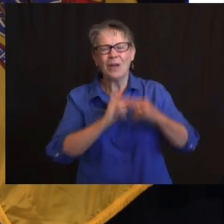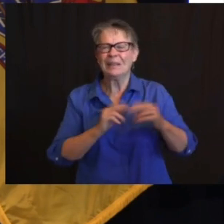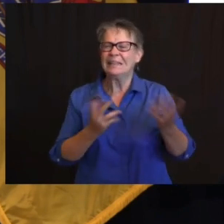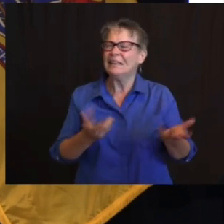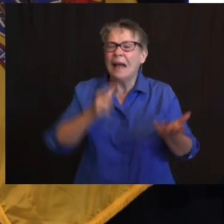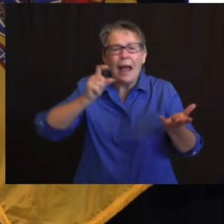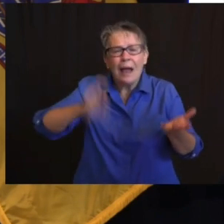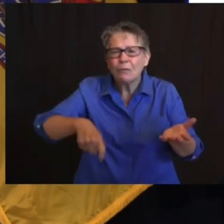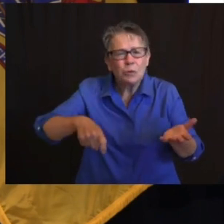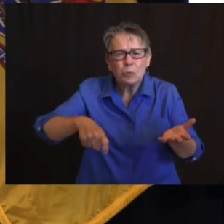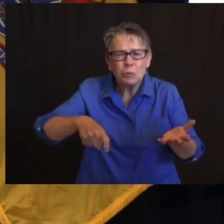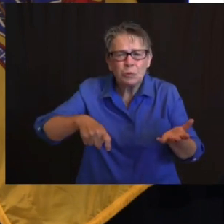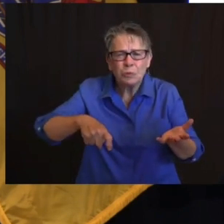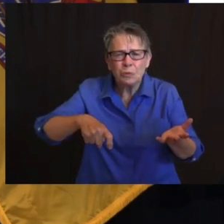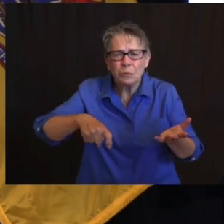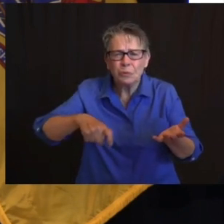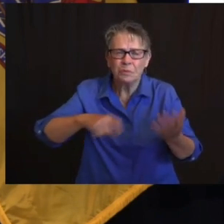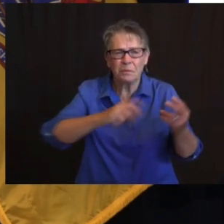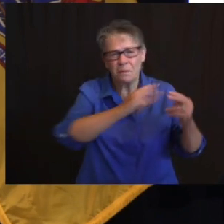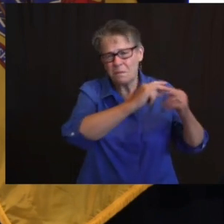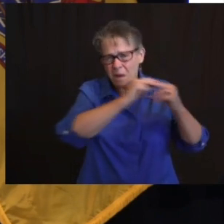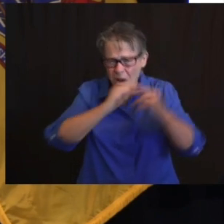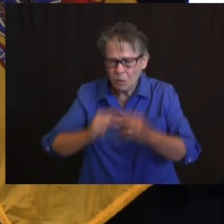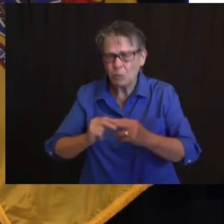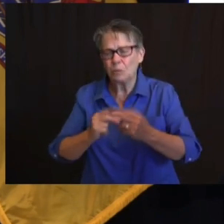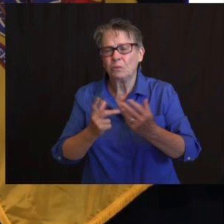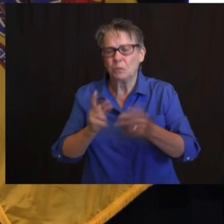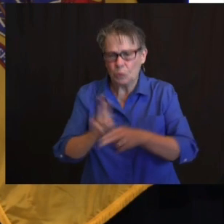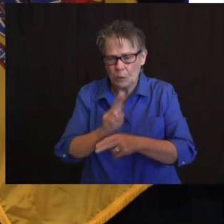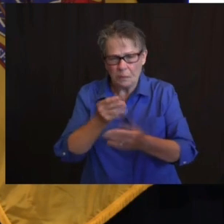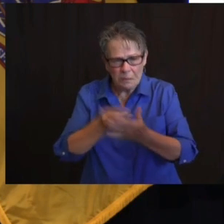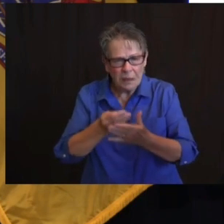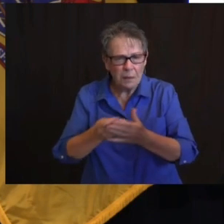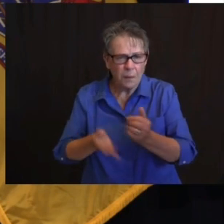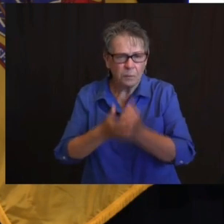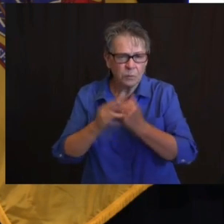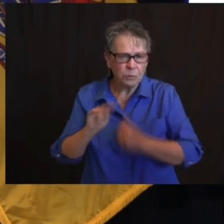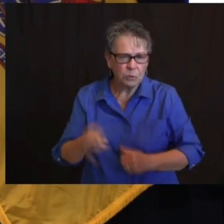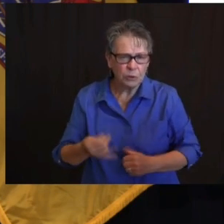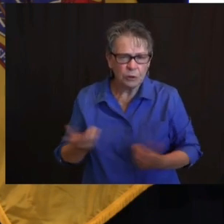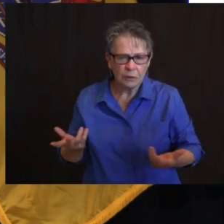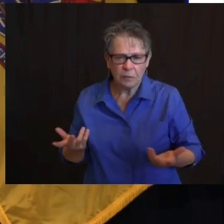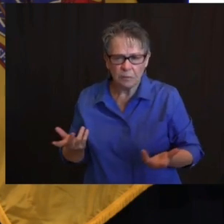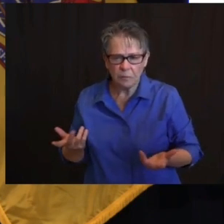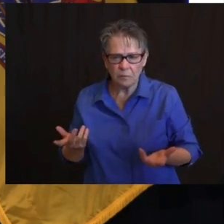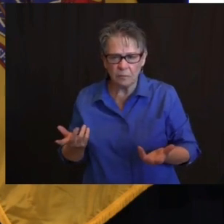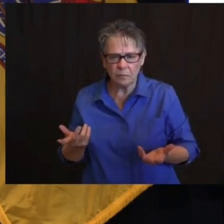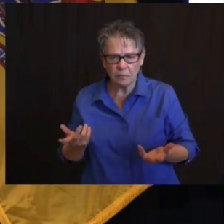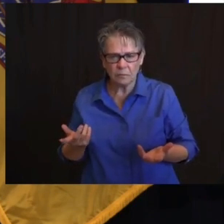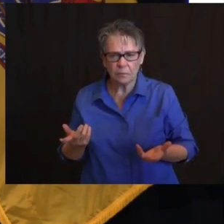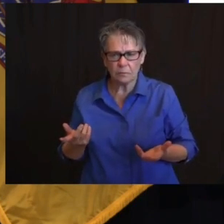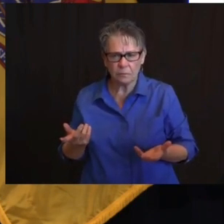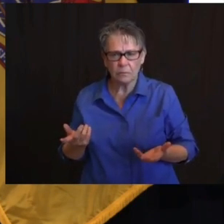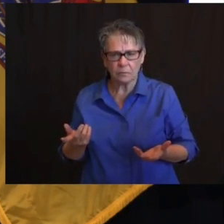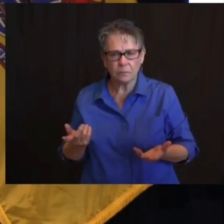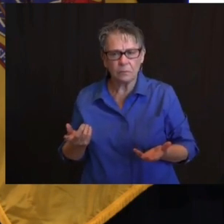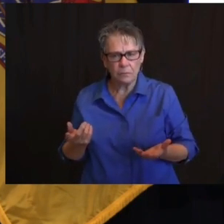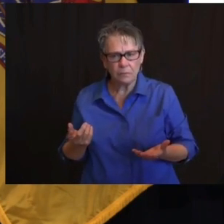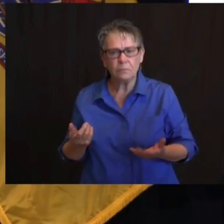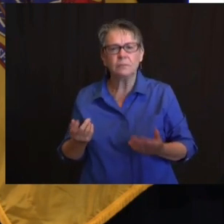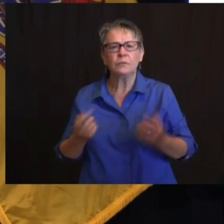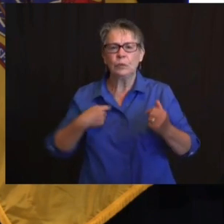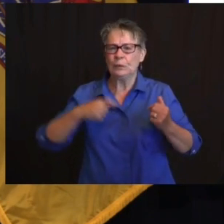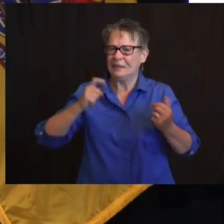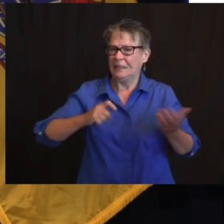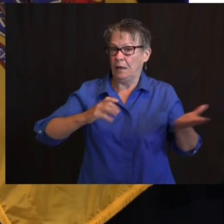well as a ton of other programs. And secondly, we need Congress to pass and the President to sign